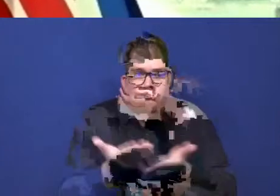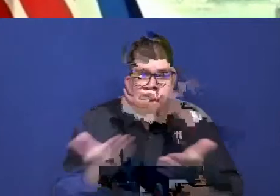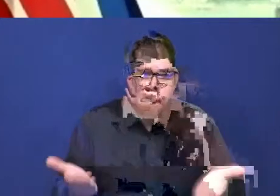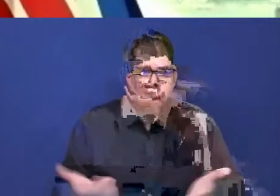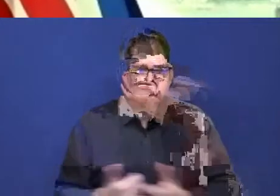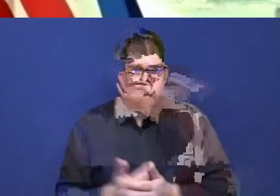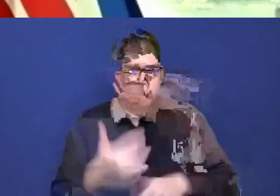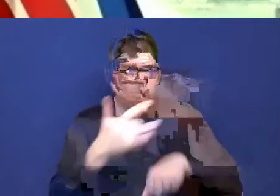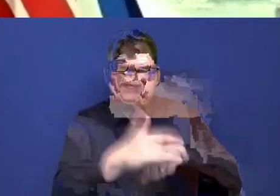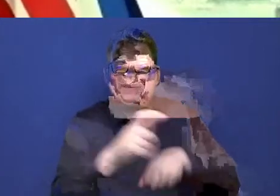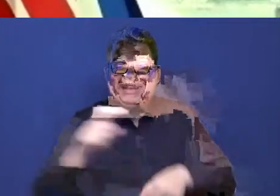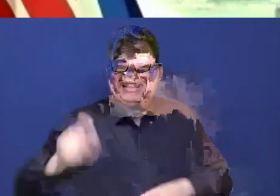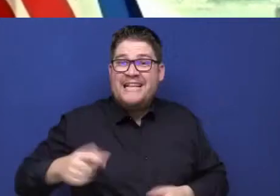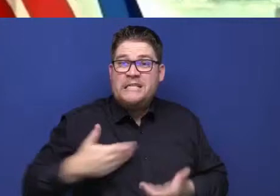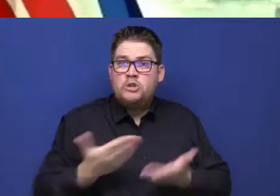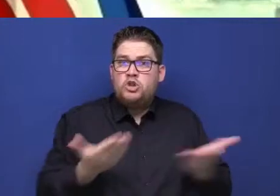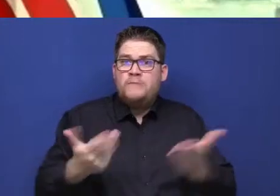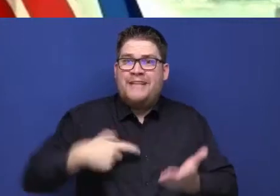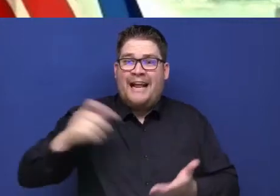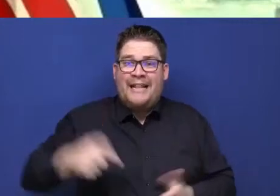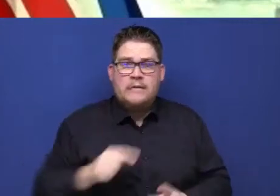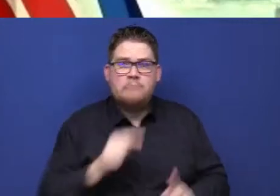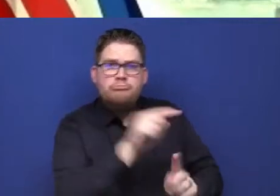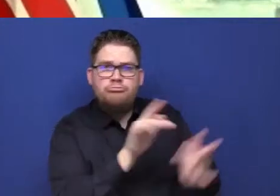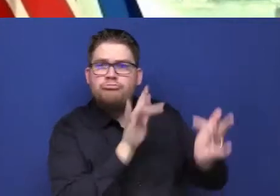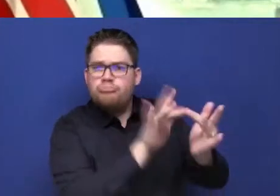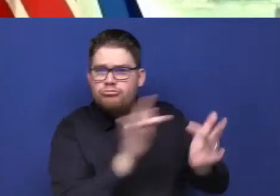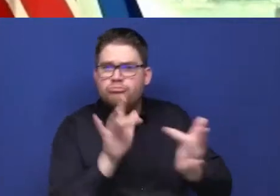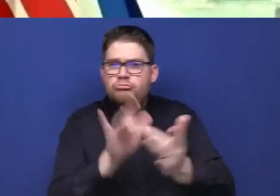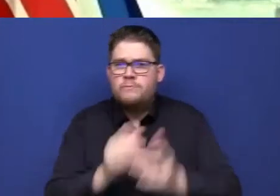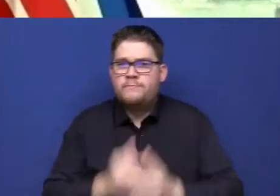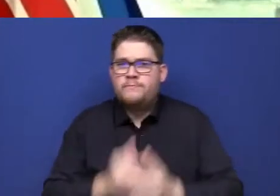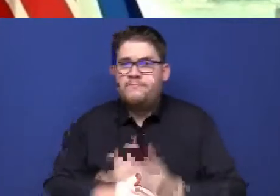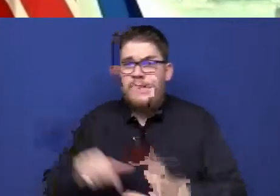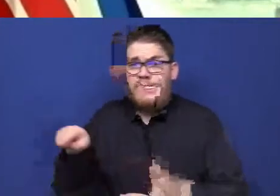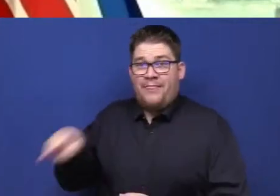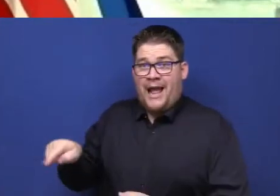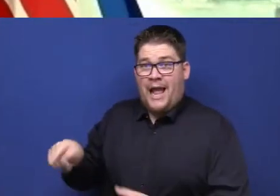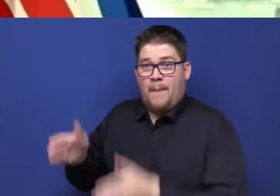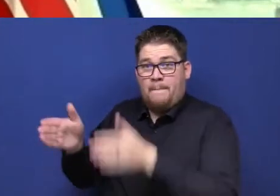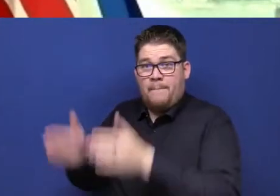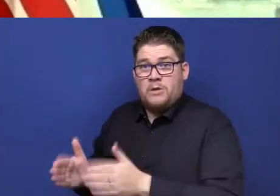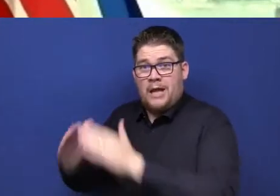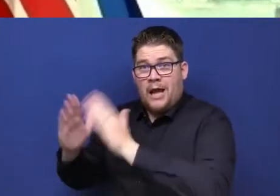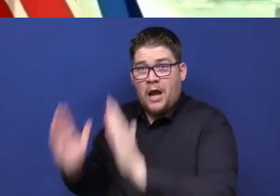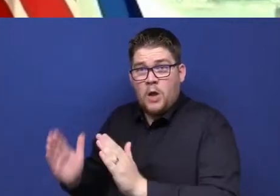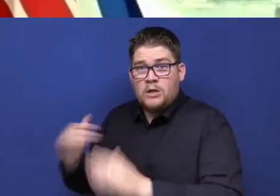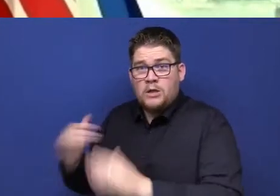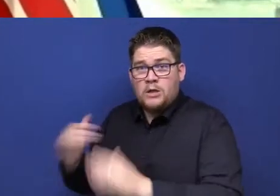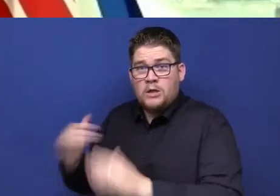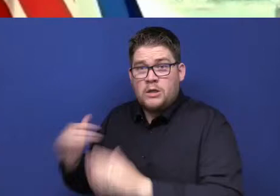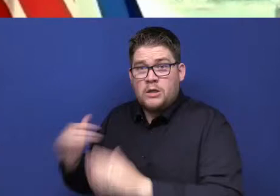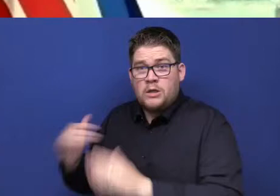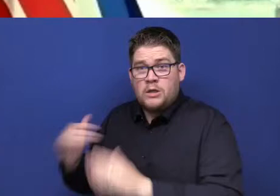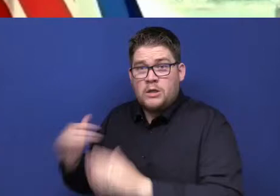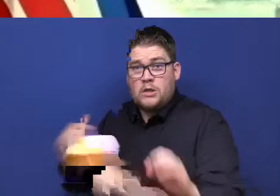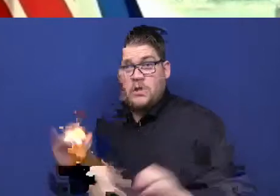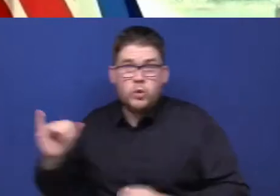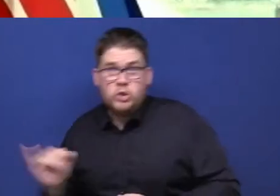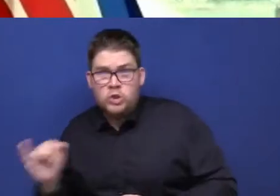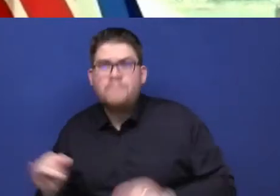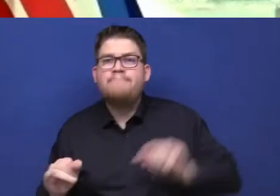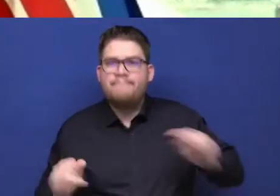with. Our next question is from Colton Davies, Radio NL. Colton, please go ahead. Hi there. Thanks for doing